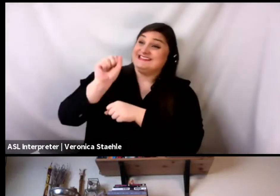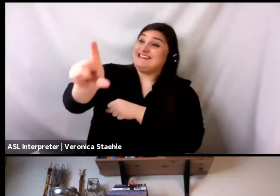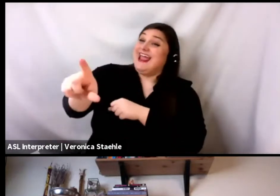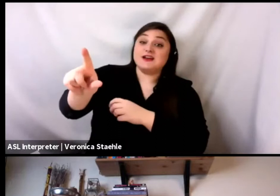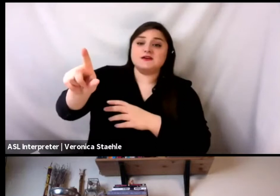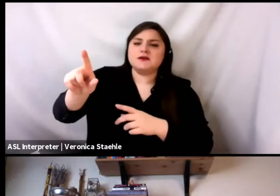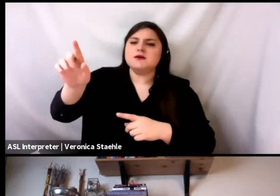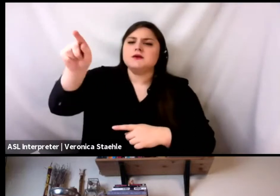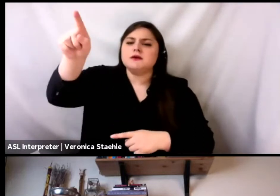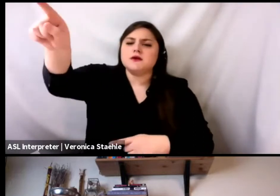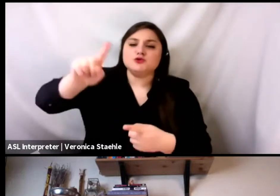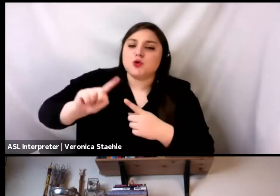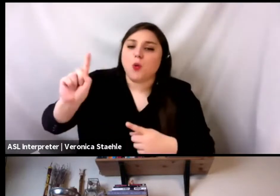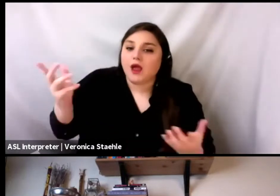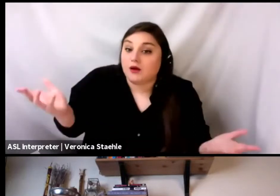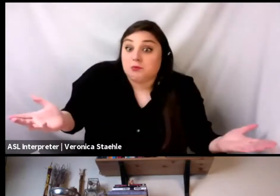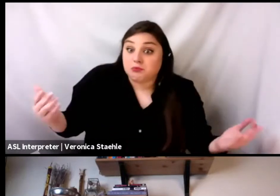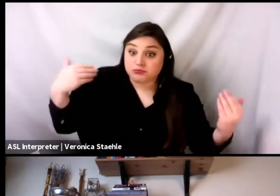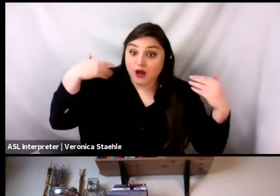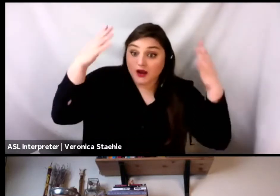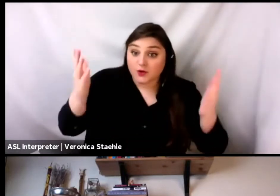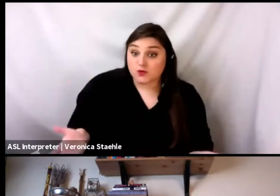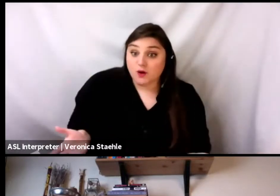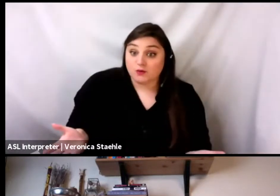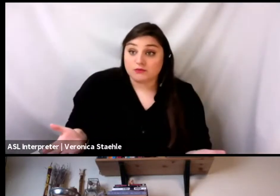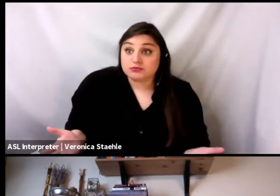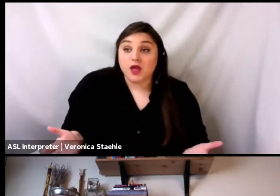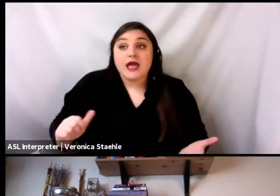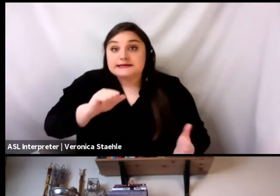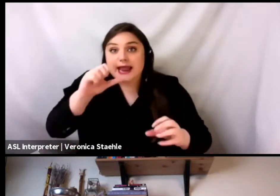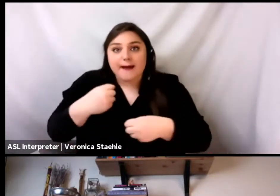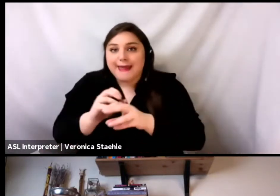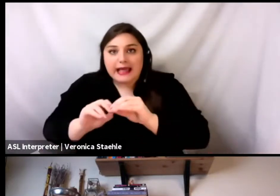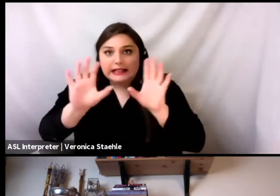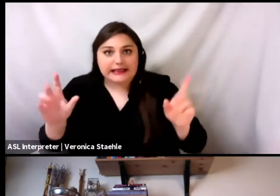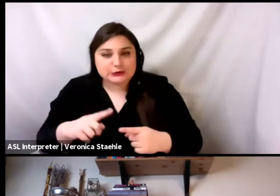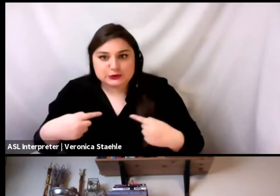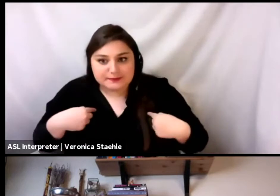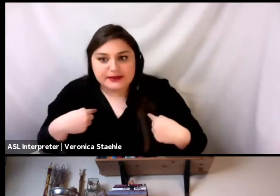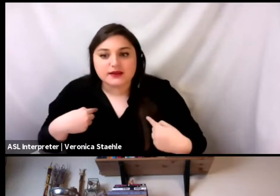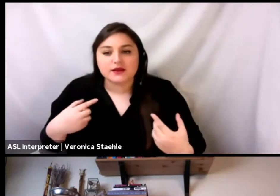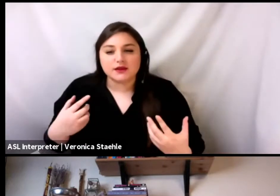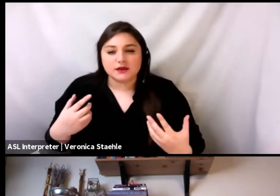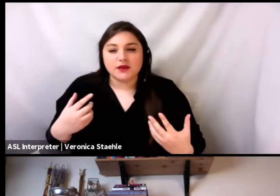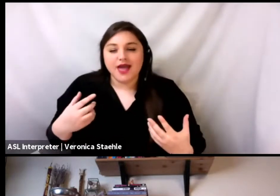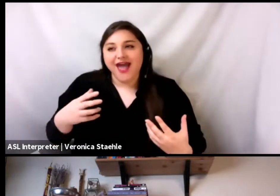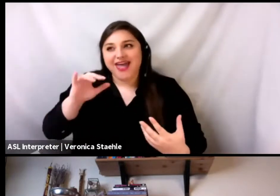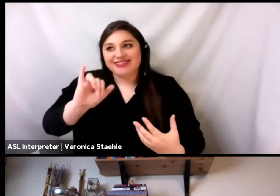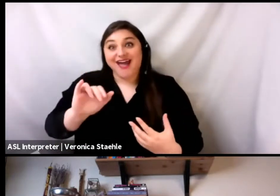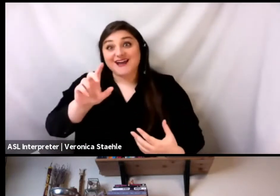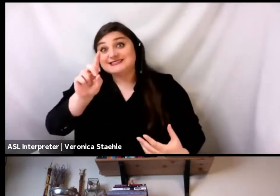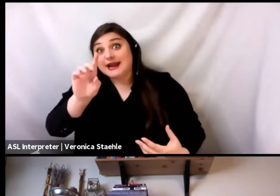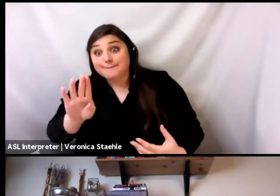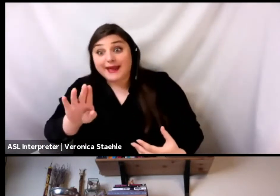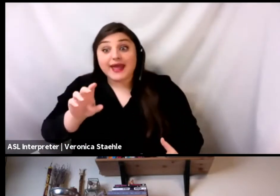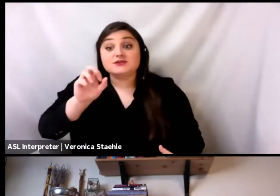explanation of what I'm doing, but there isn't a clear understanding of how that how database or how